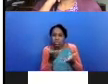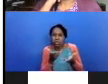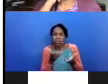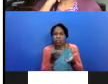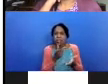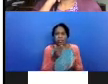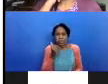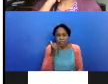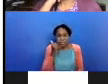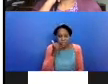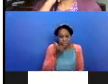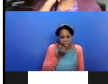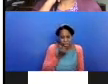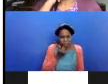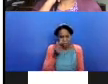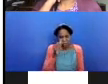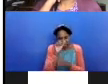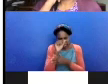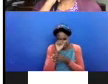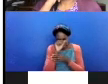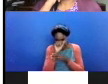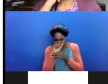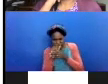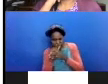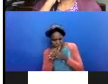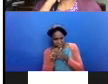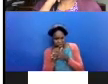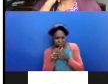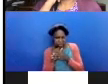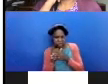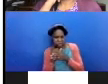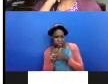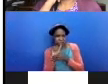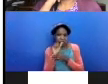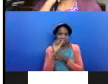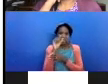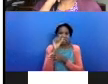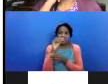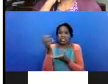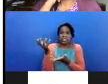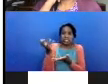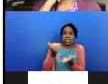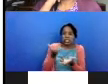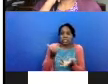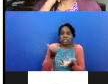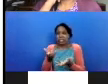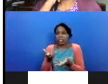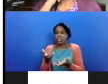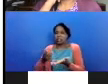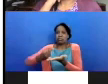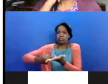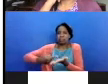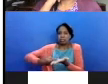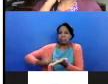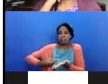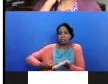stuff. So part of the task is to be able to hold on to your shame and